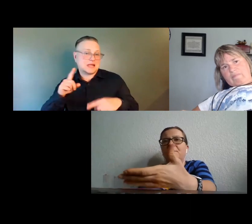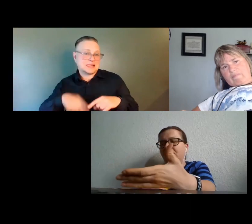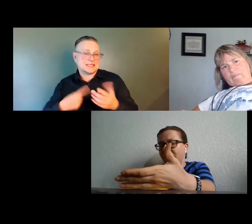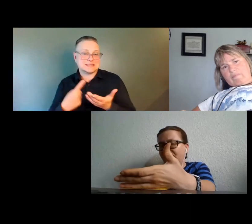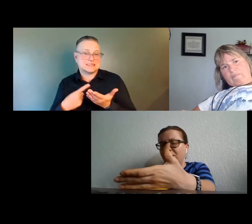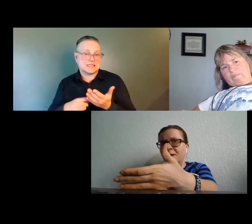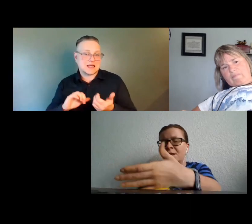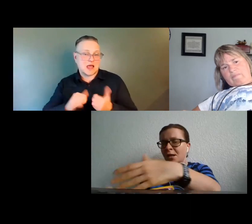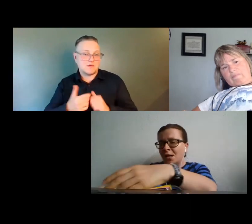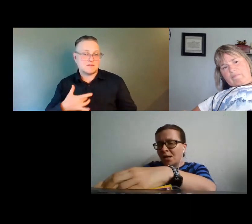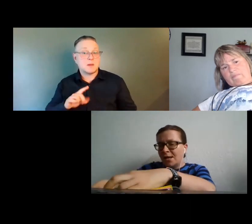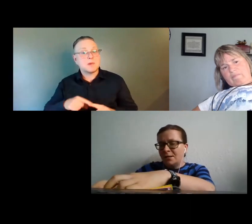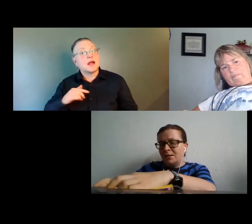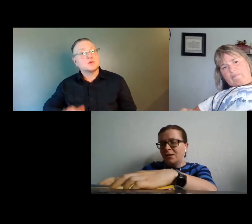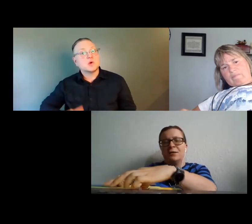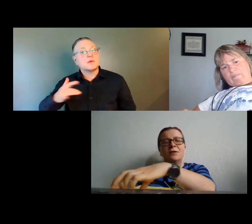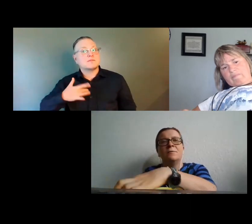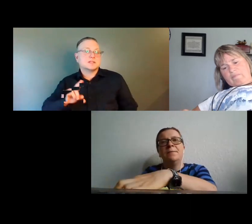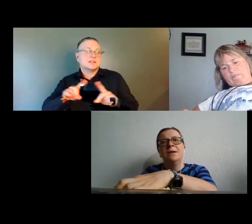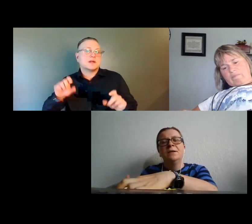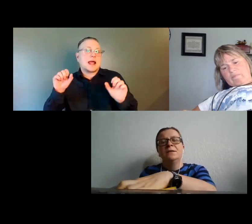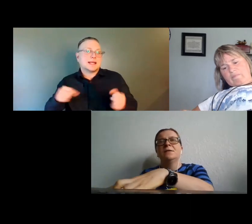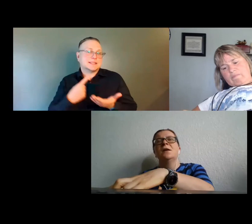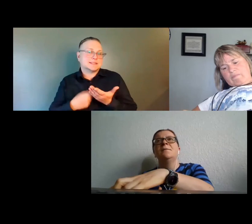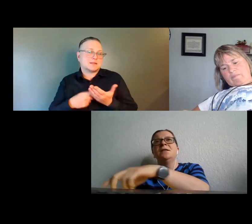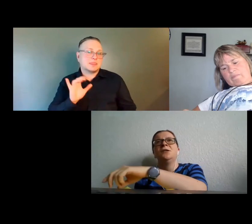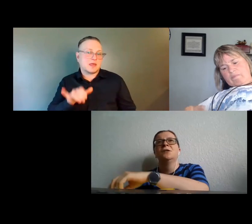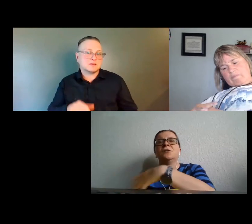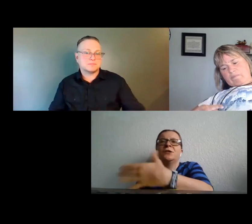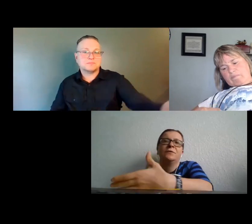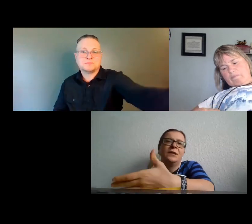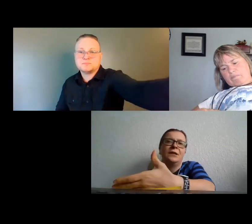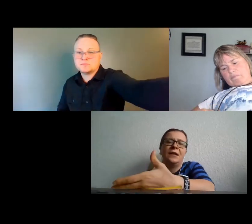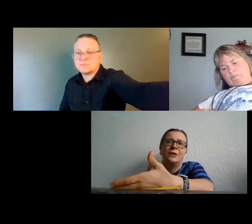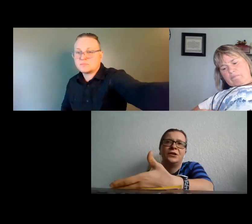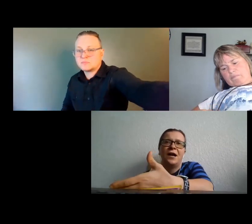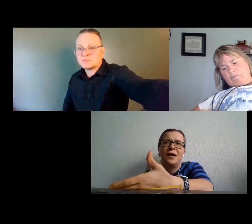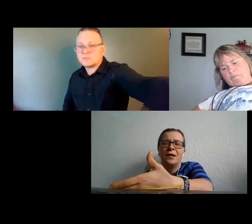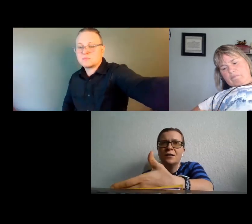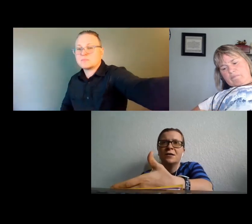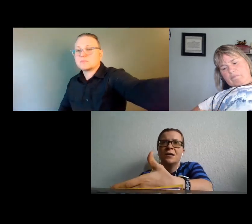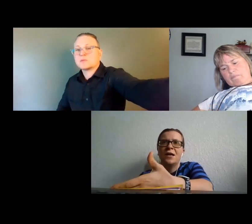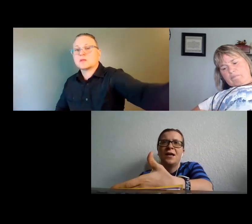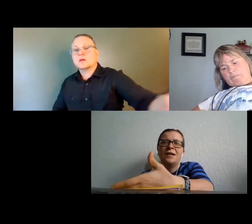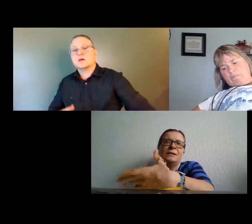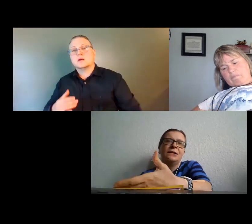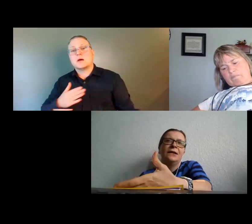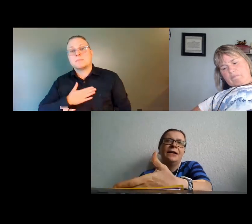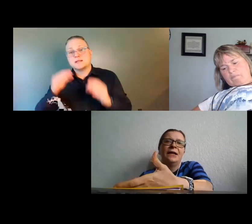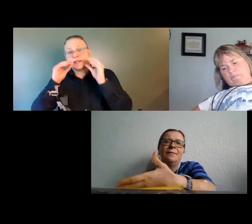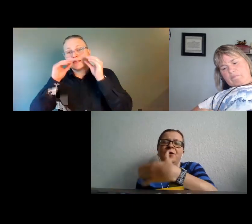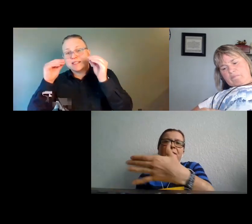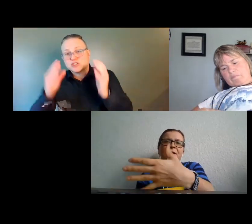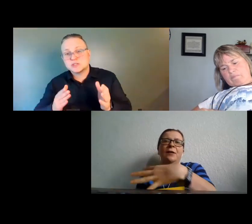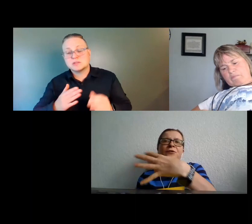grow up knowing you're different. And, my parents and my teachers just really thought I was shy. And they spent a